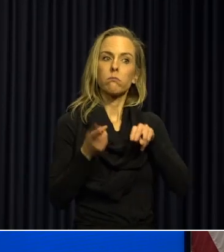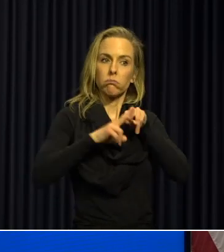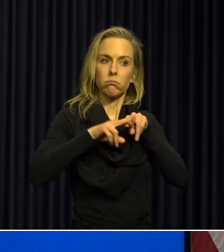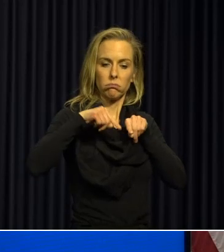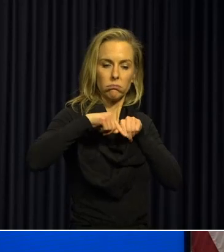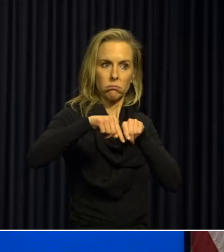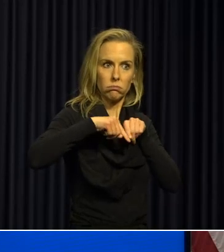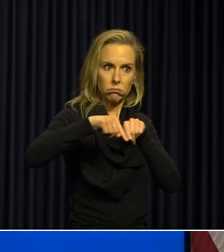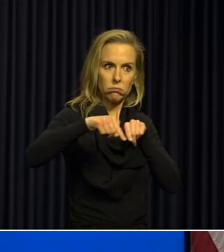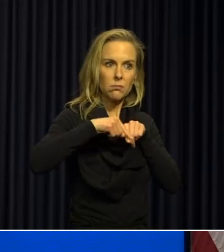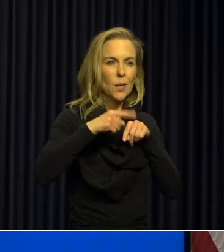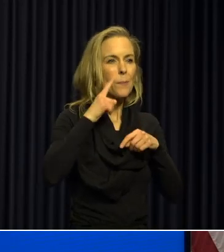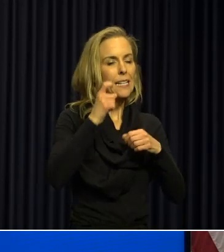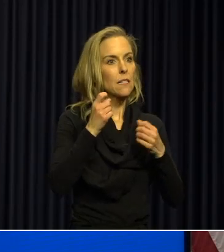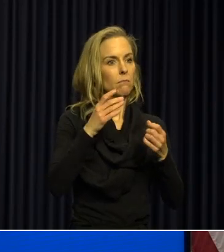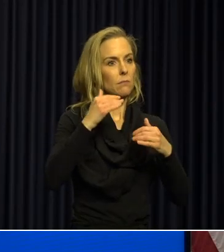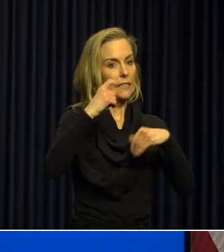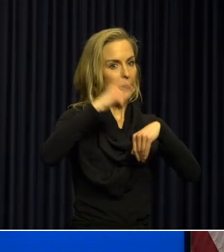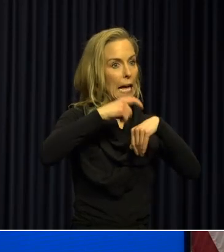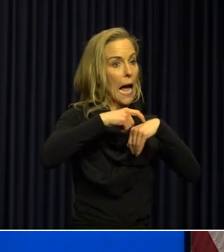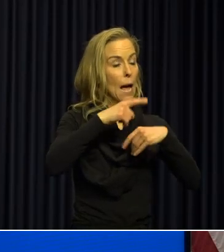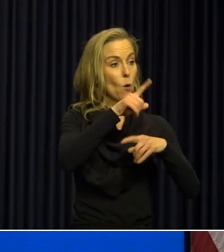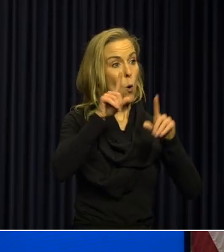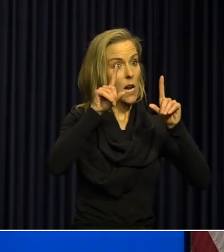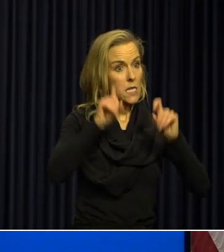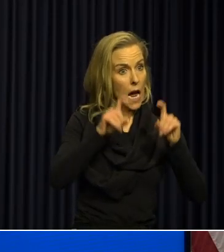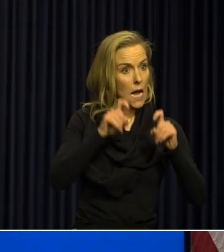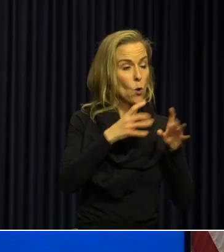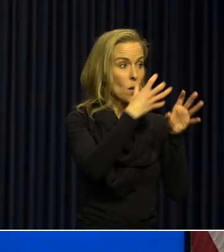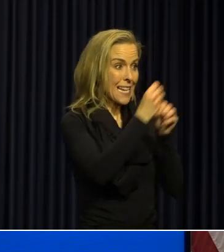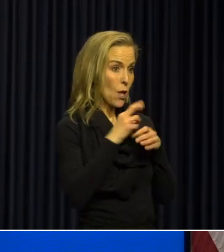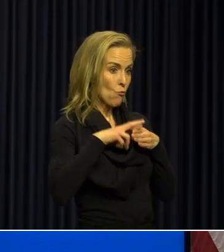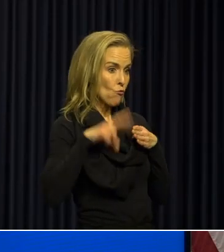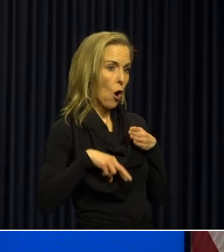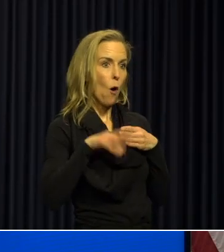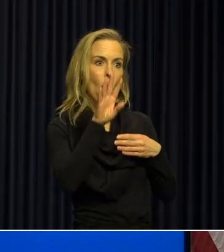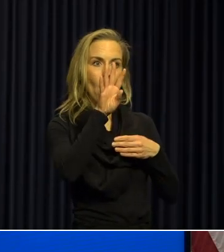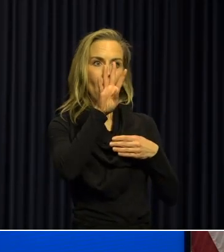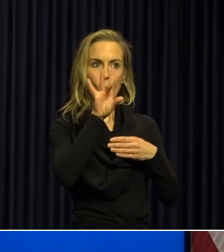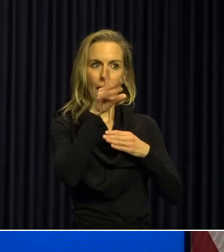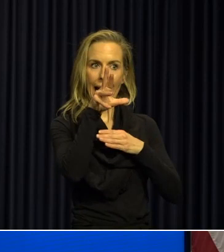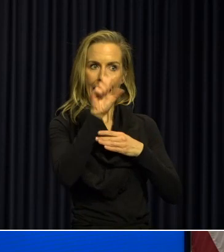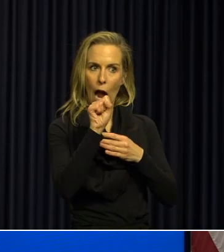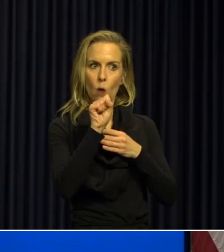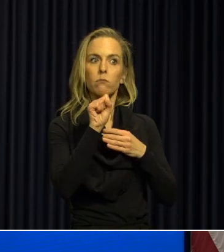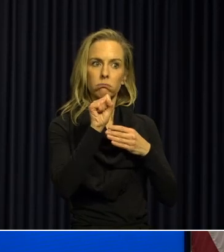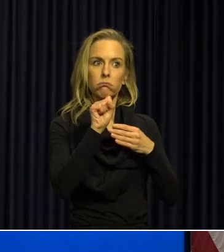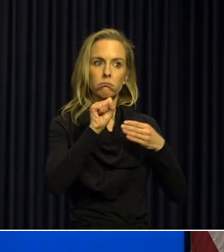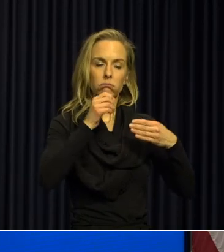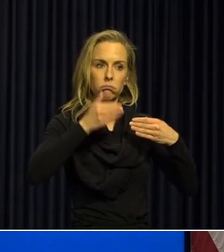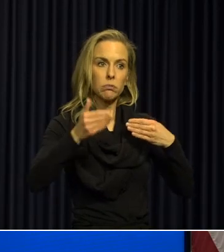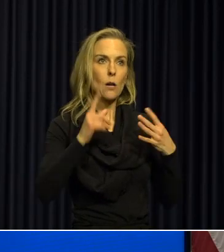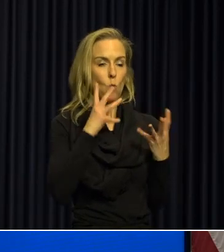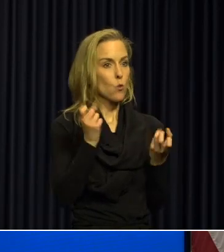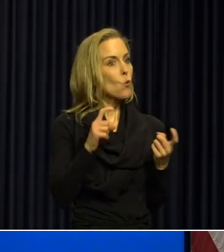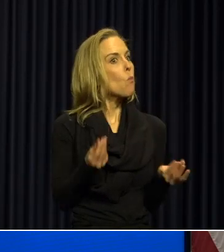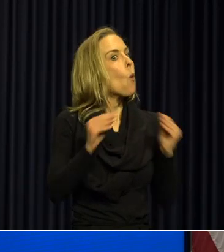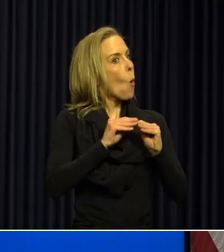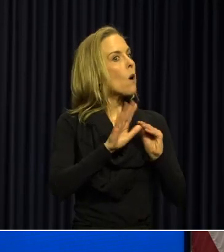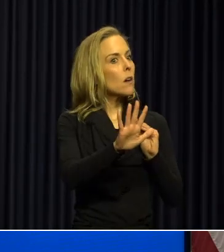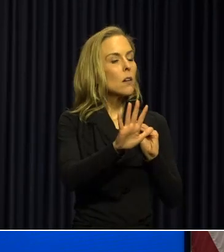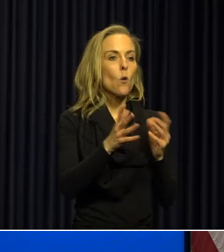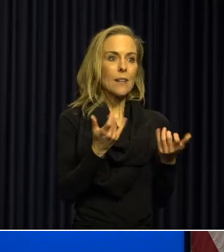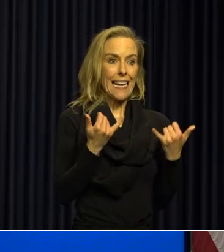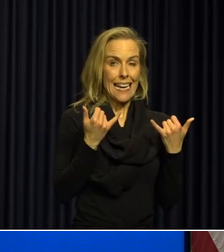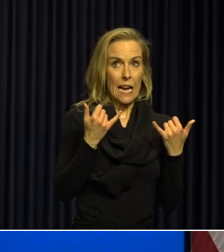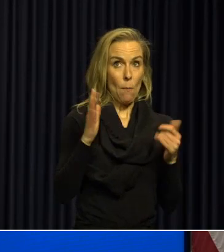with the 48-hour turnaround. Our testing capacity is significantly increasing. We need to do a lot more, but from where we were to where